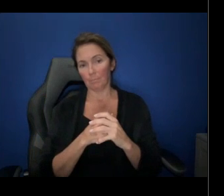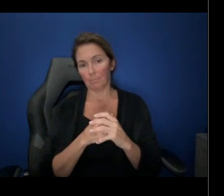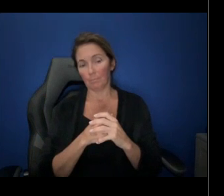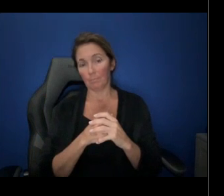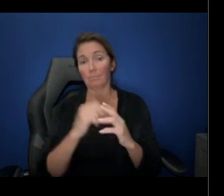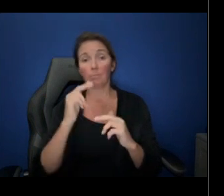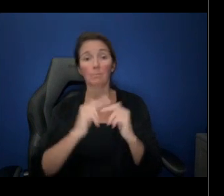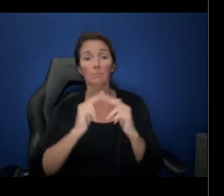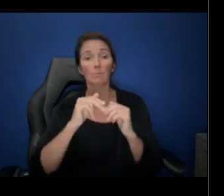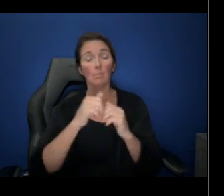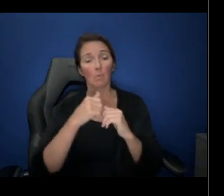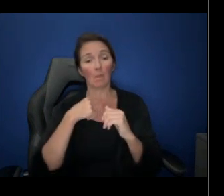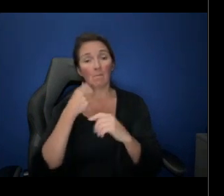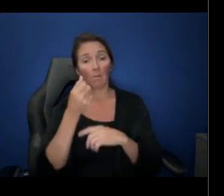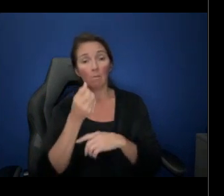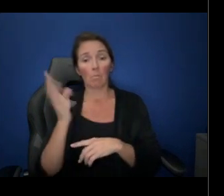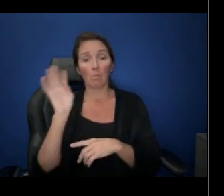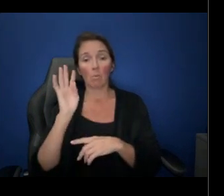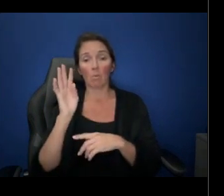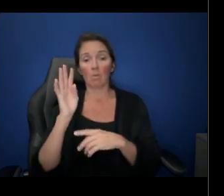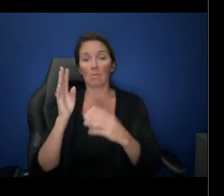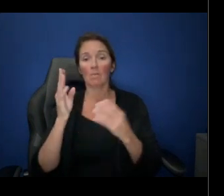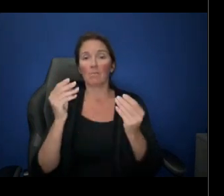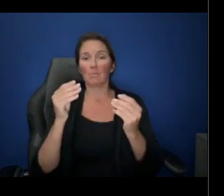Buildings with multiple ground floors.